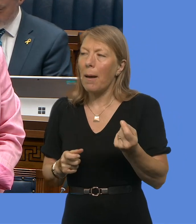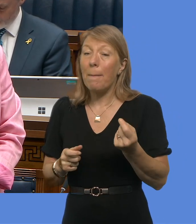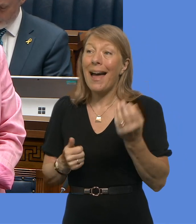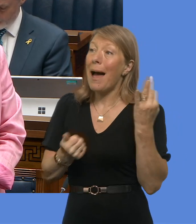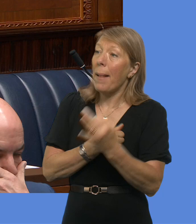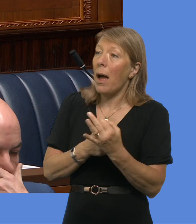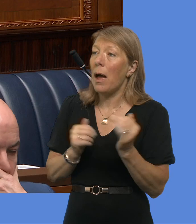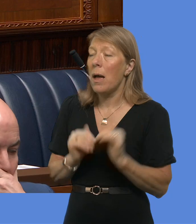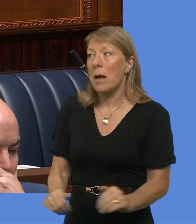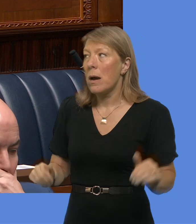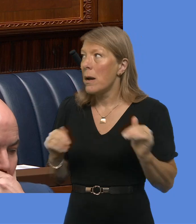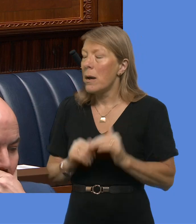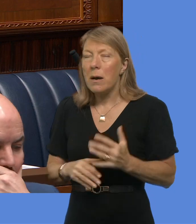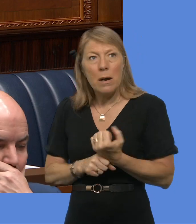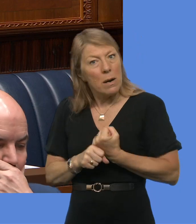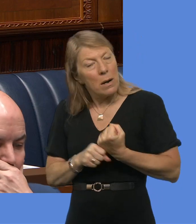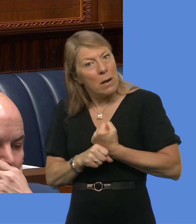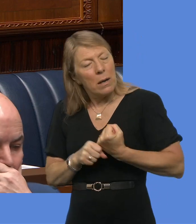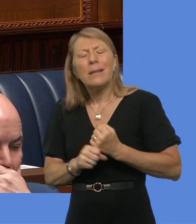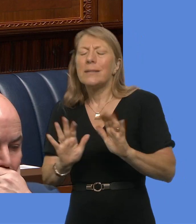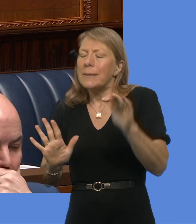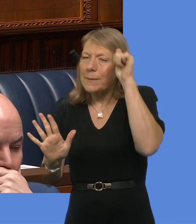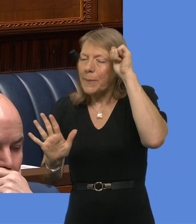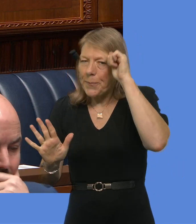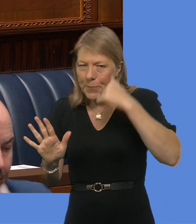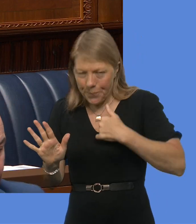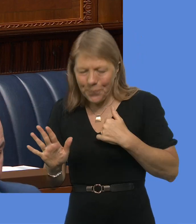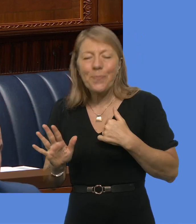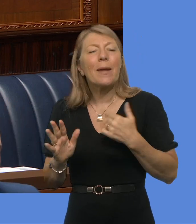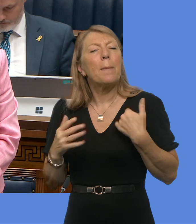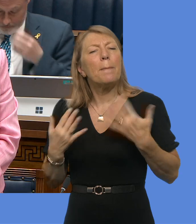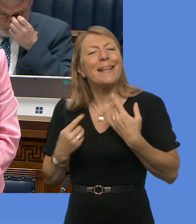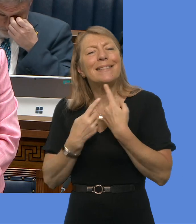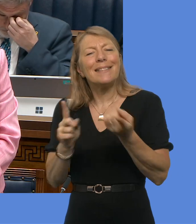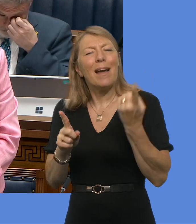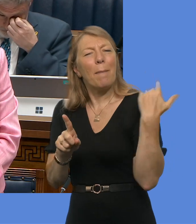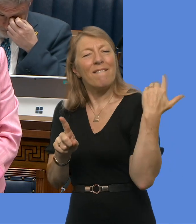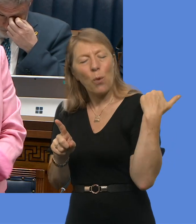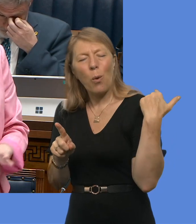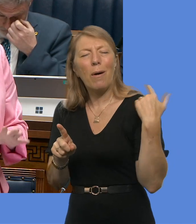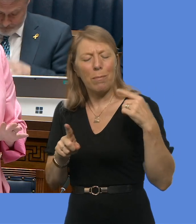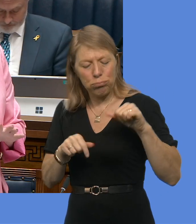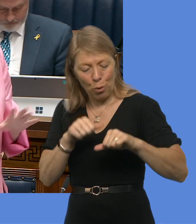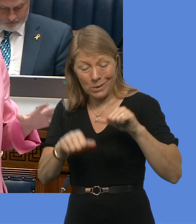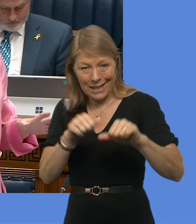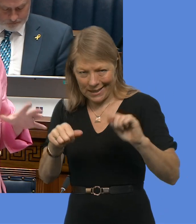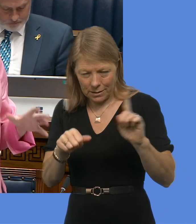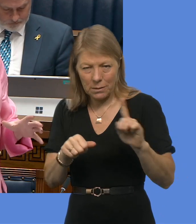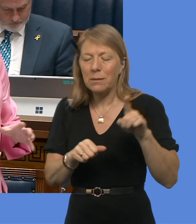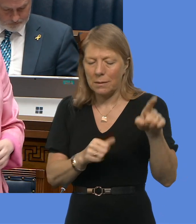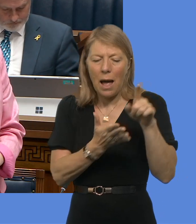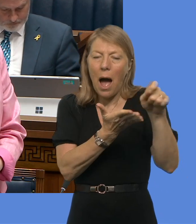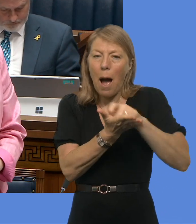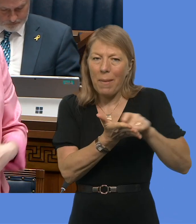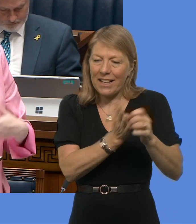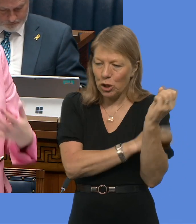taken. As indicated to this House previously, the process was that people would put in their application, and indeed then the reaching out for further